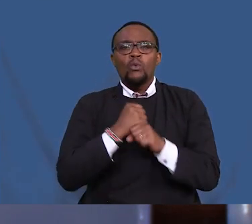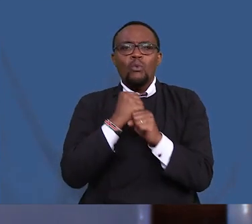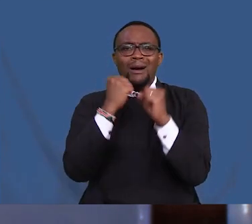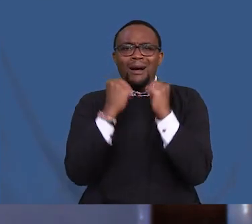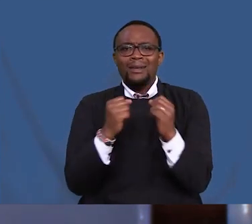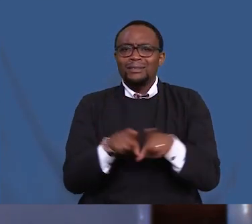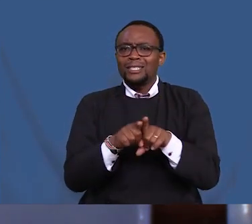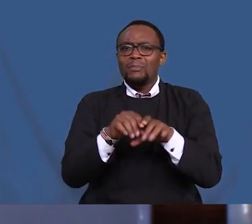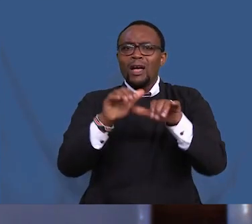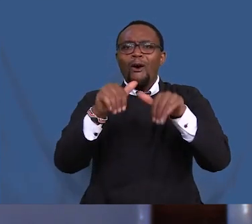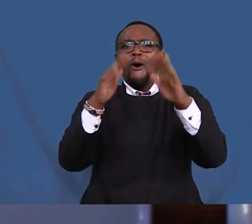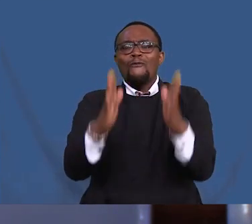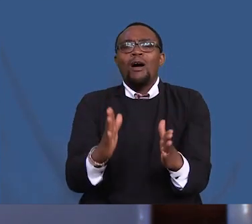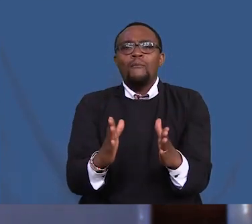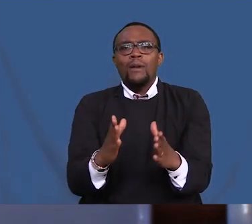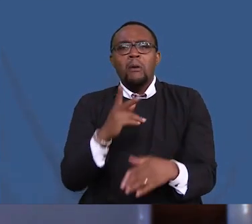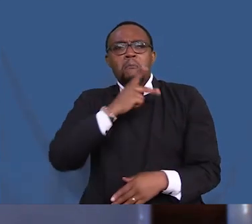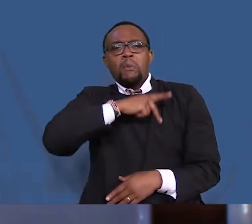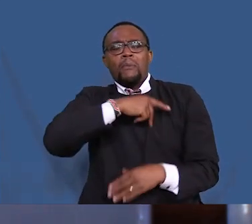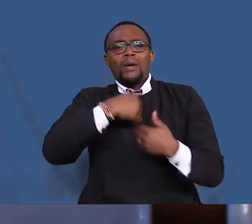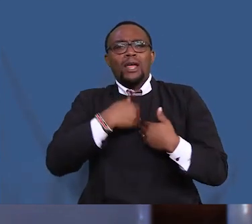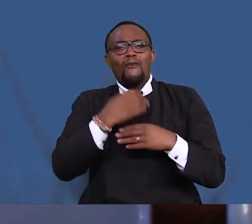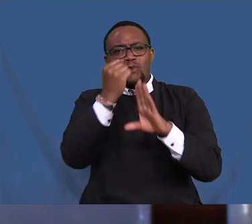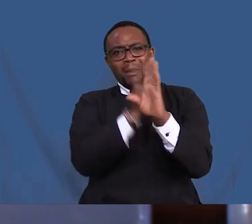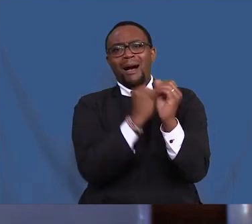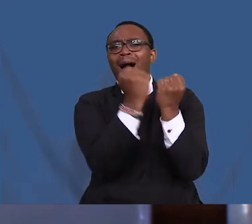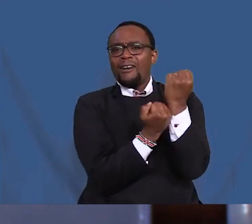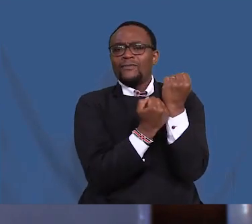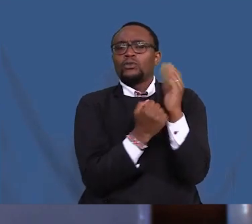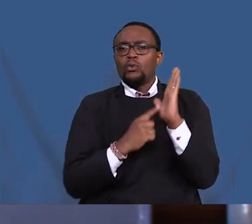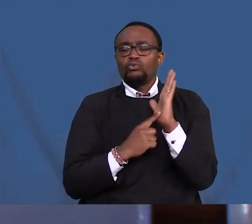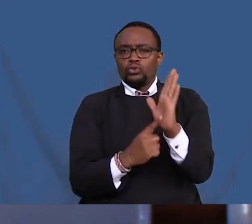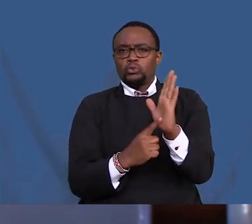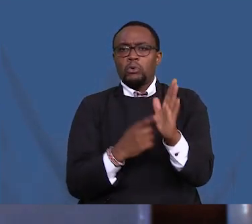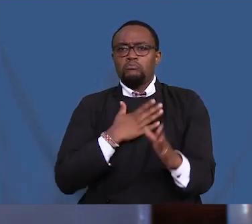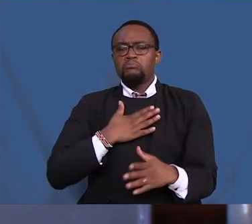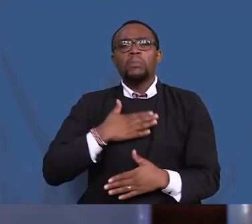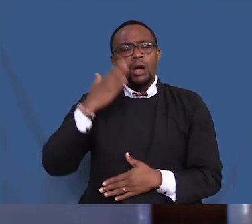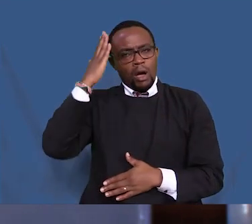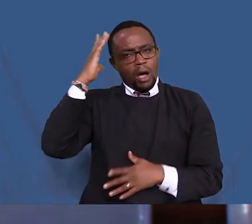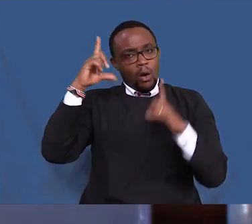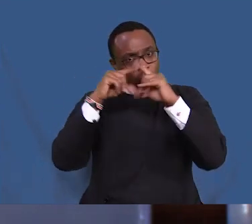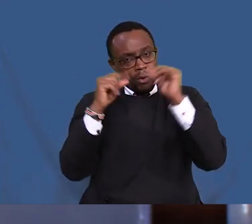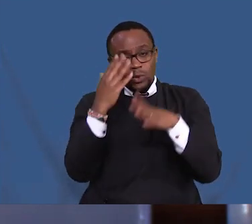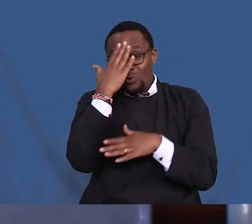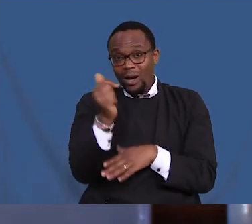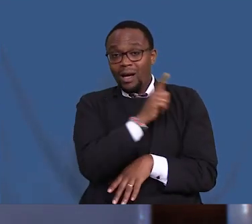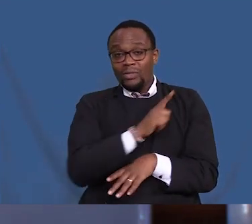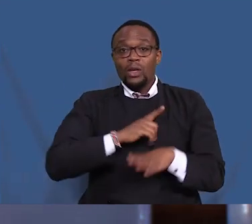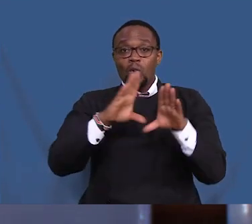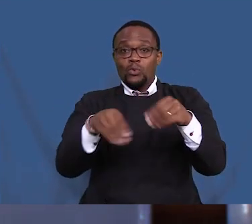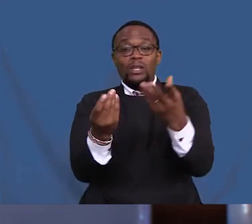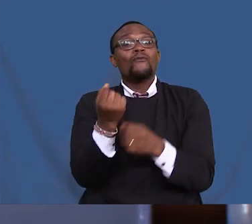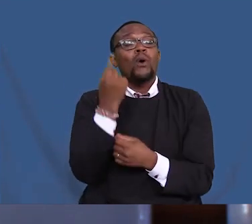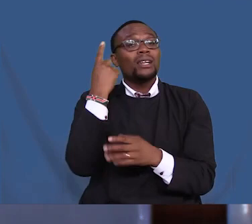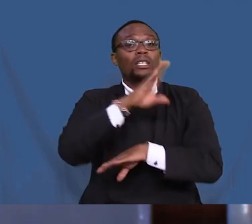hardworking farmer should be the first to receive a share of the crops. Reflect on what I am saying, for the Lord will give you